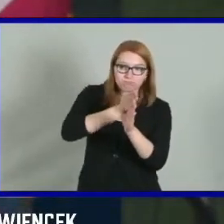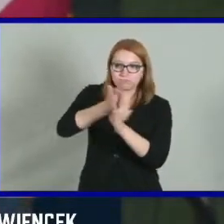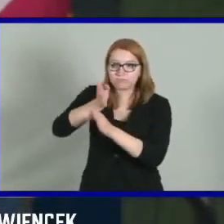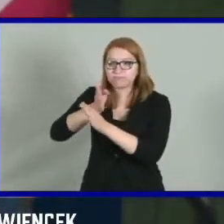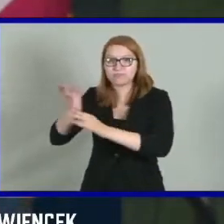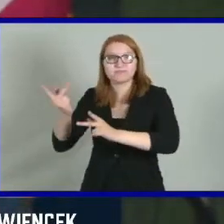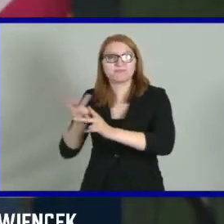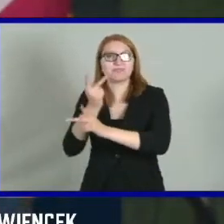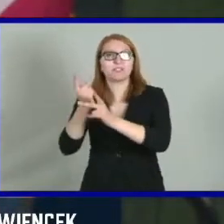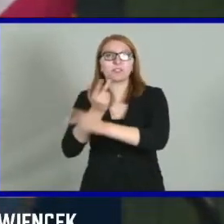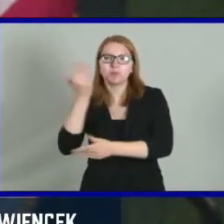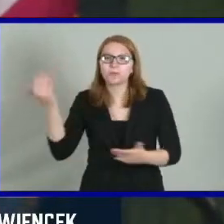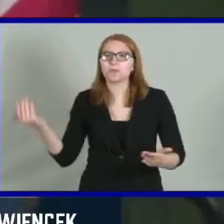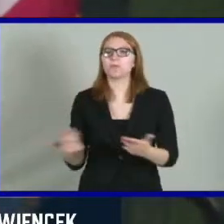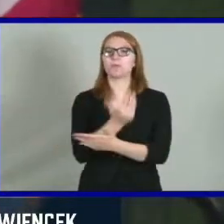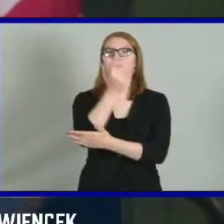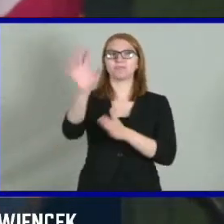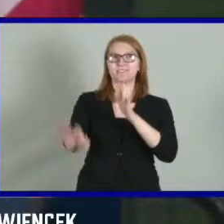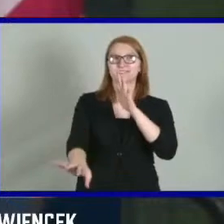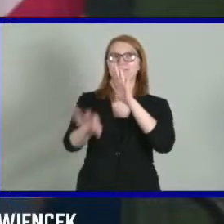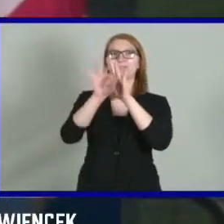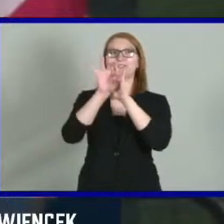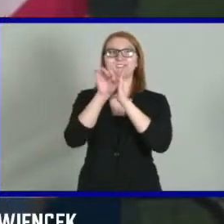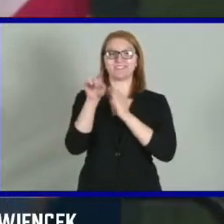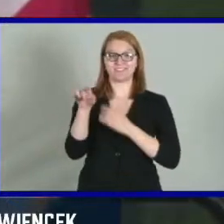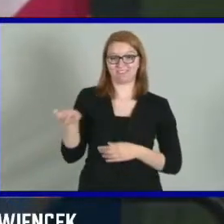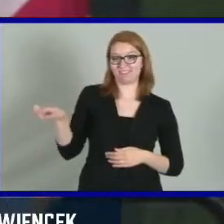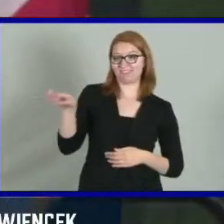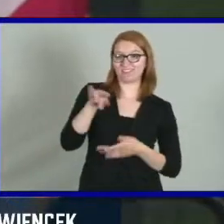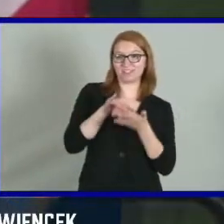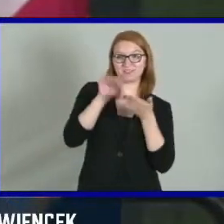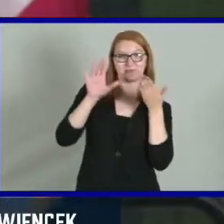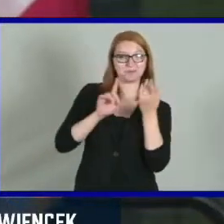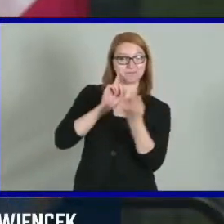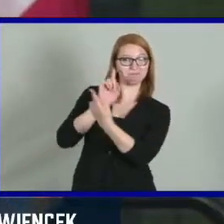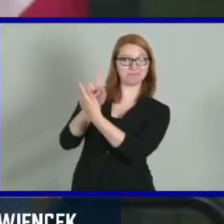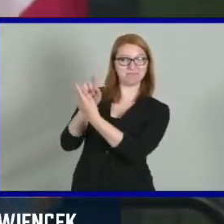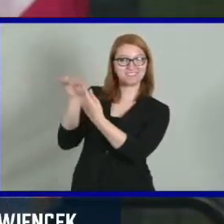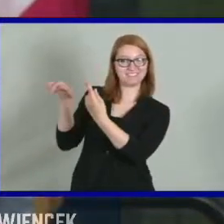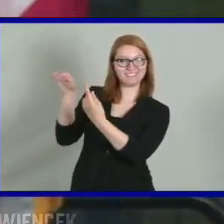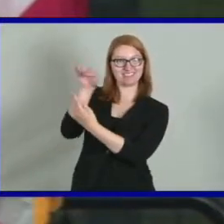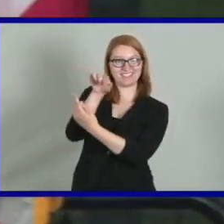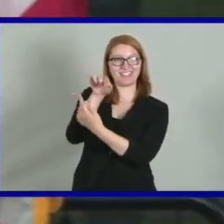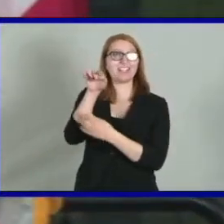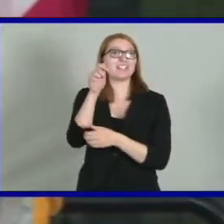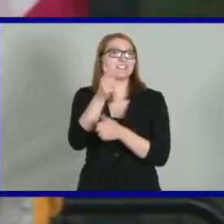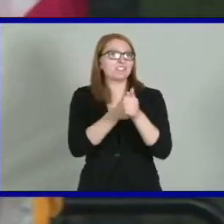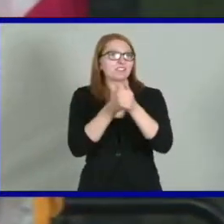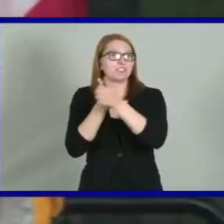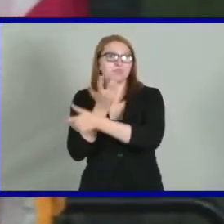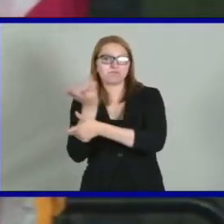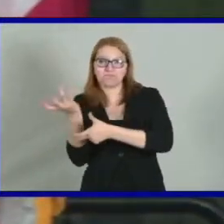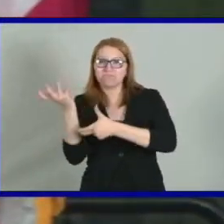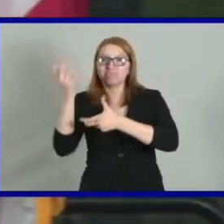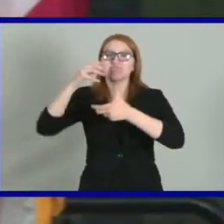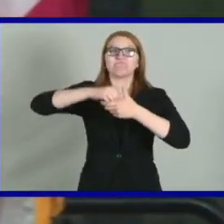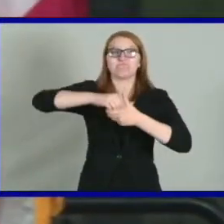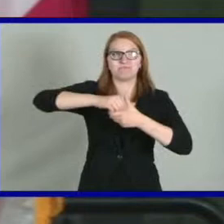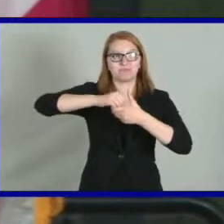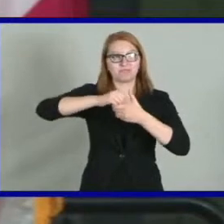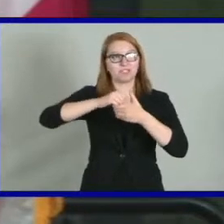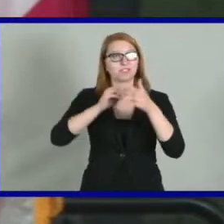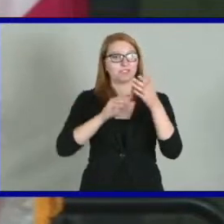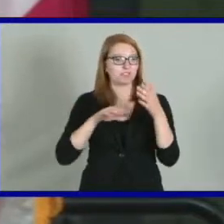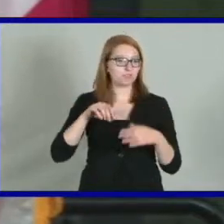discoveries. The students who you are about to meet have contributed to this process of knowledge creation.